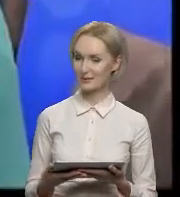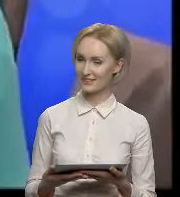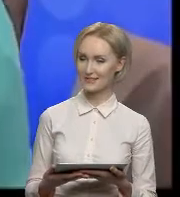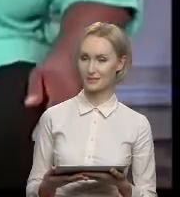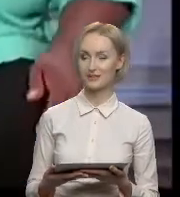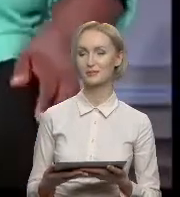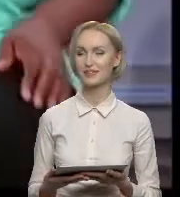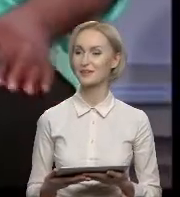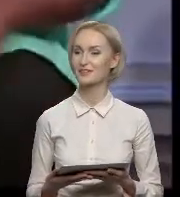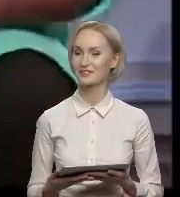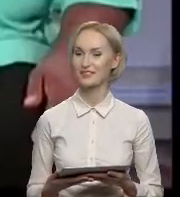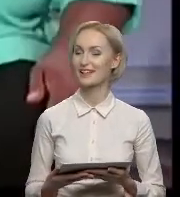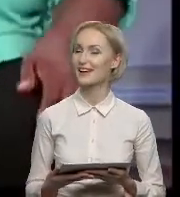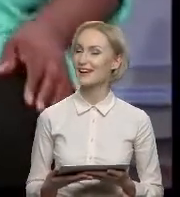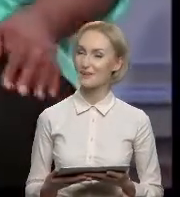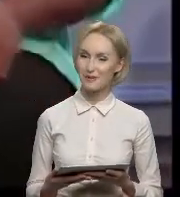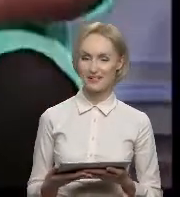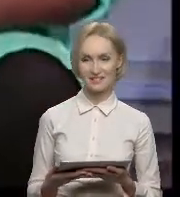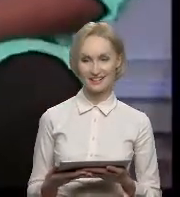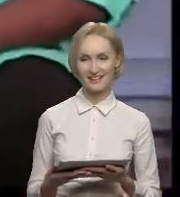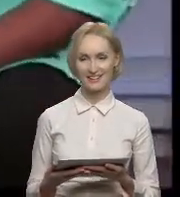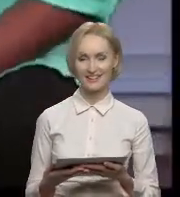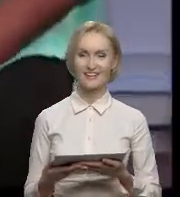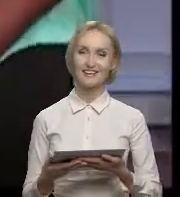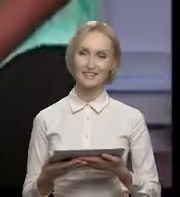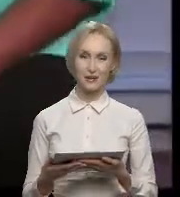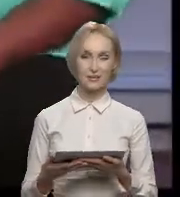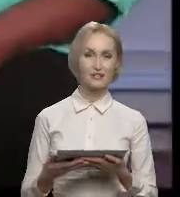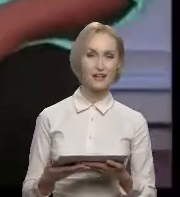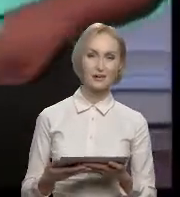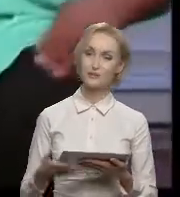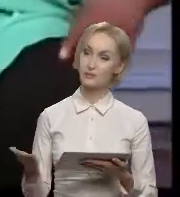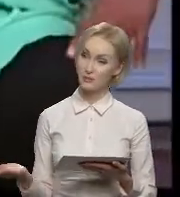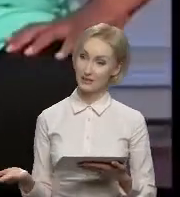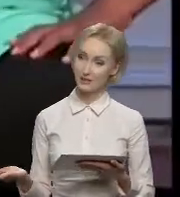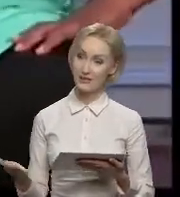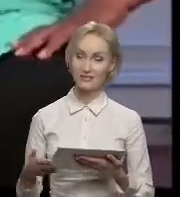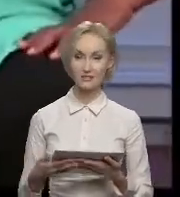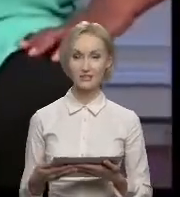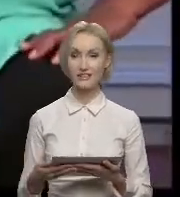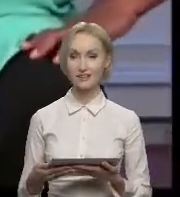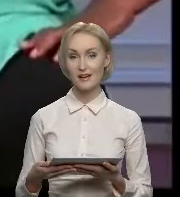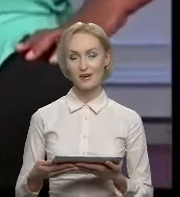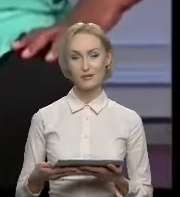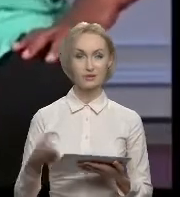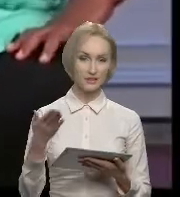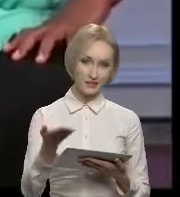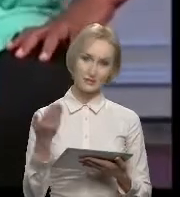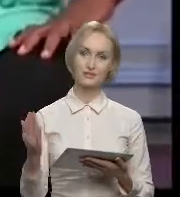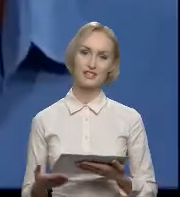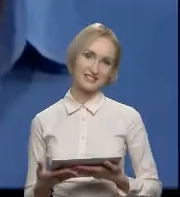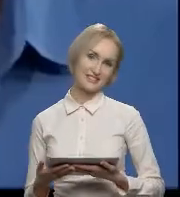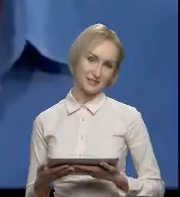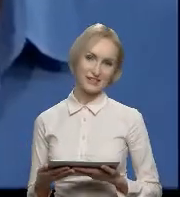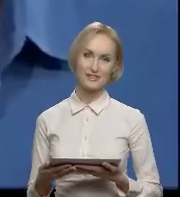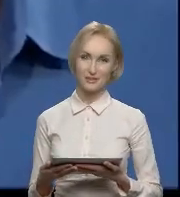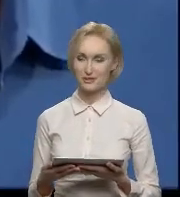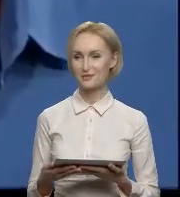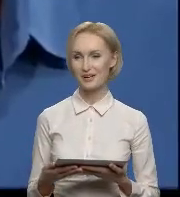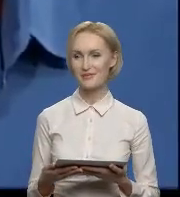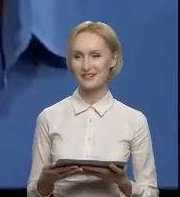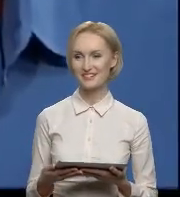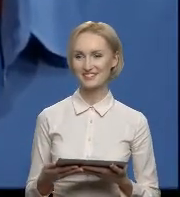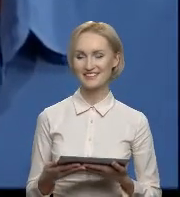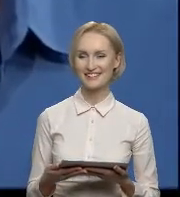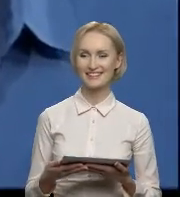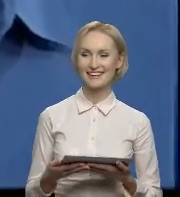even gonna lie to you. I love that girl. You love her. My family, them, they love her. But do you want to be the baby daddy? Yes, Bill.